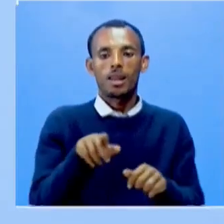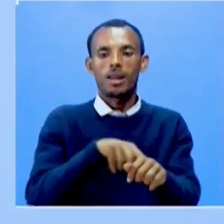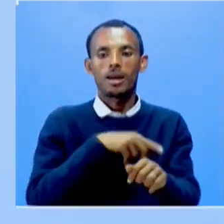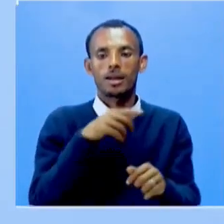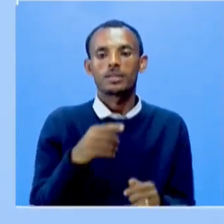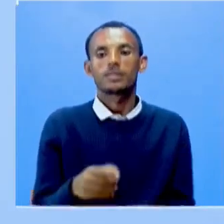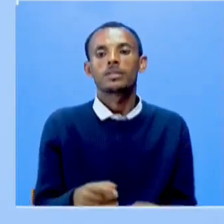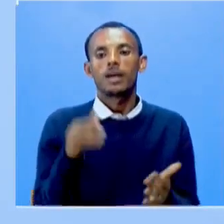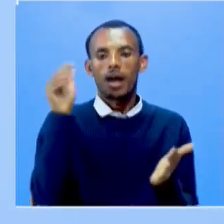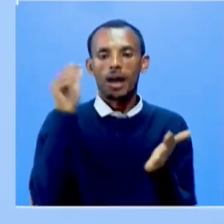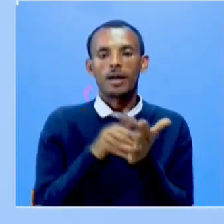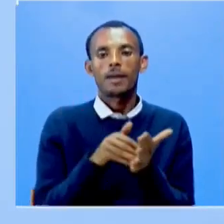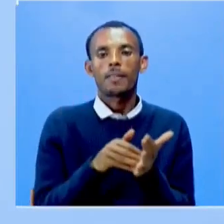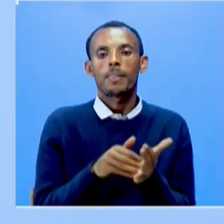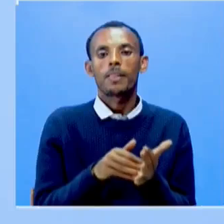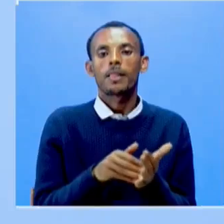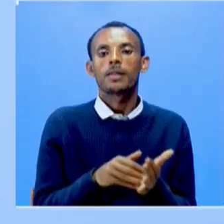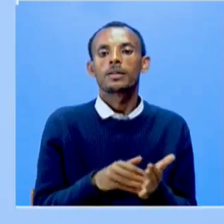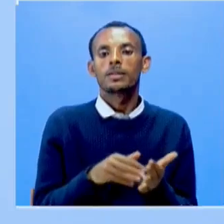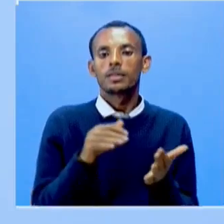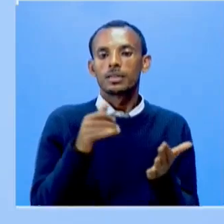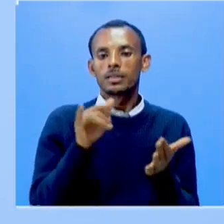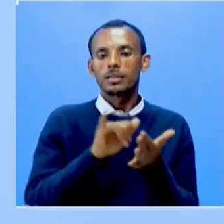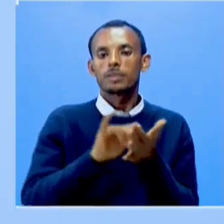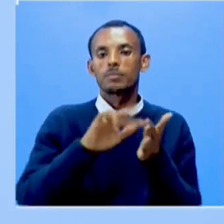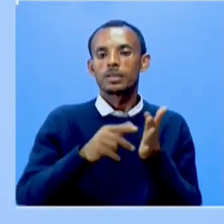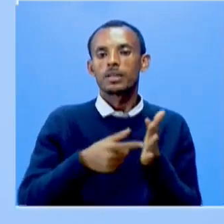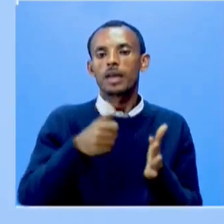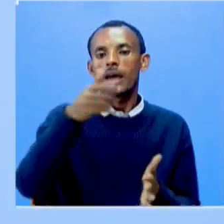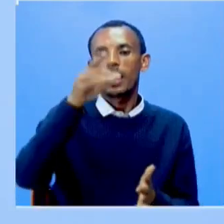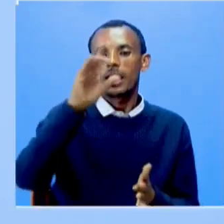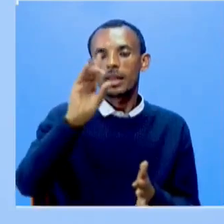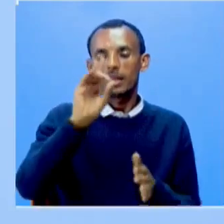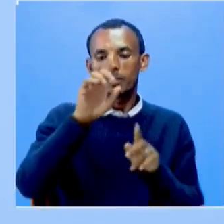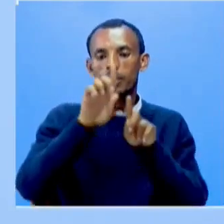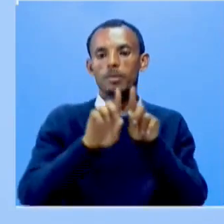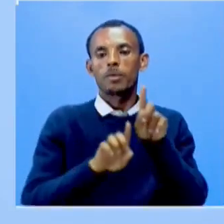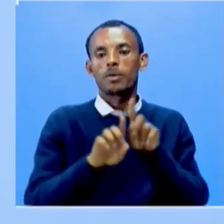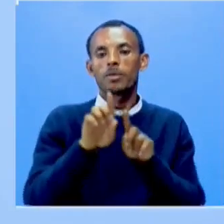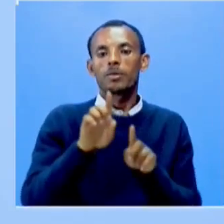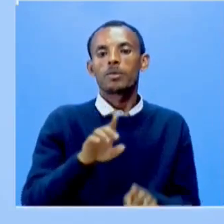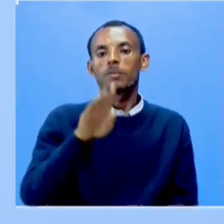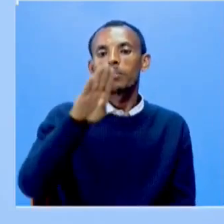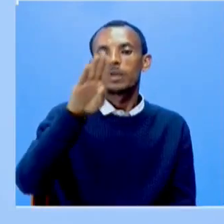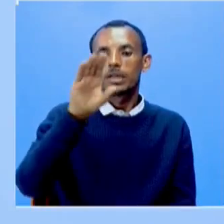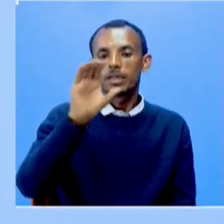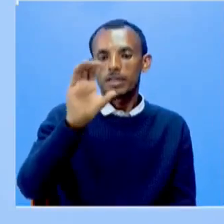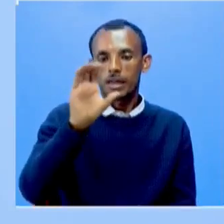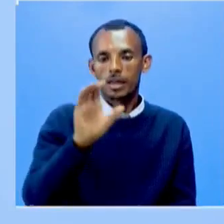And again, this since AD is perpendicular to BC,